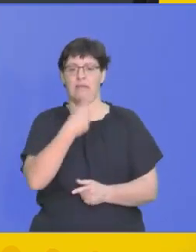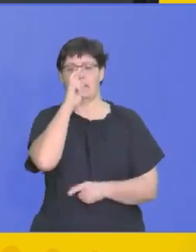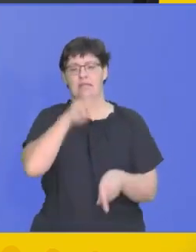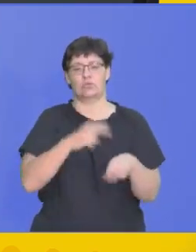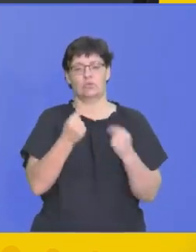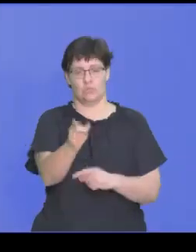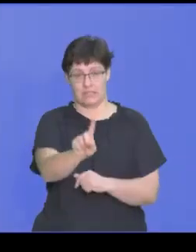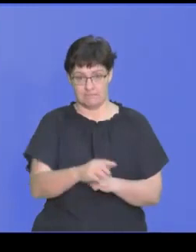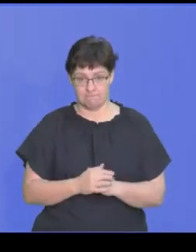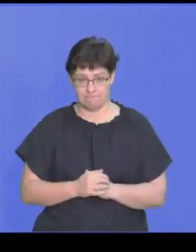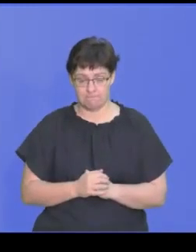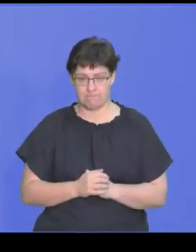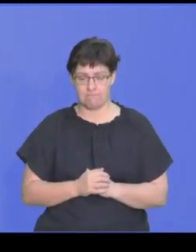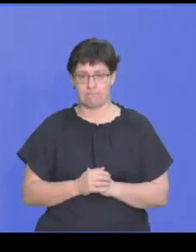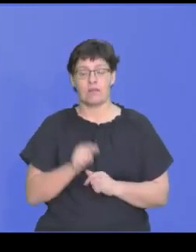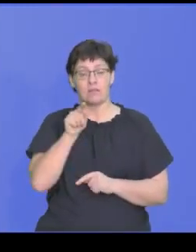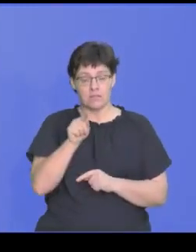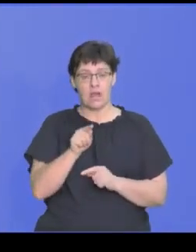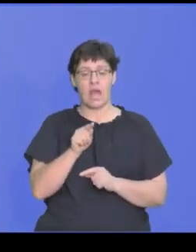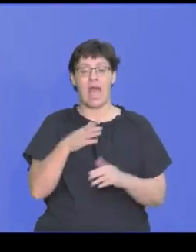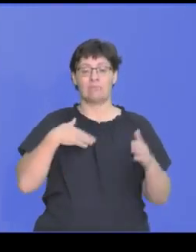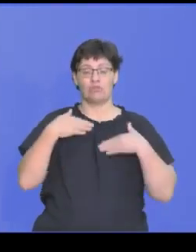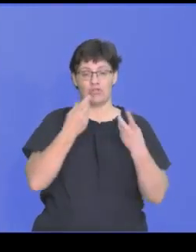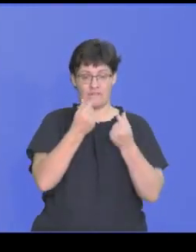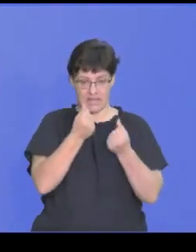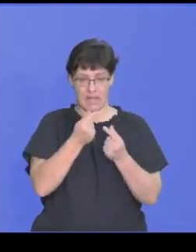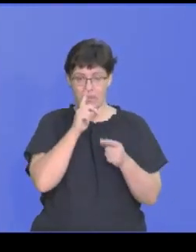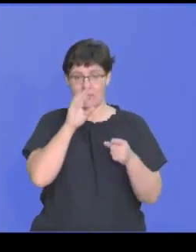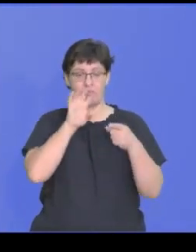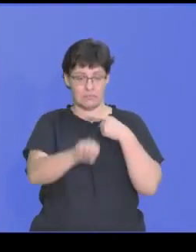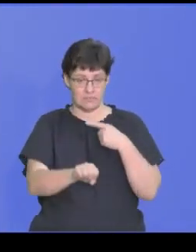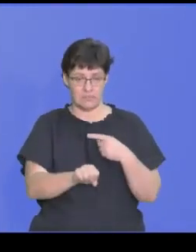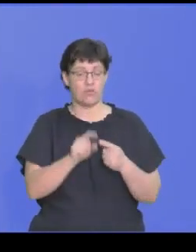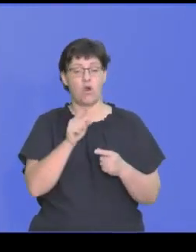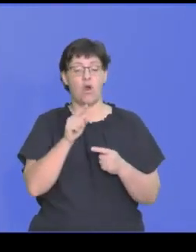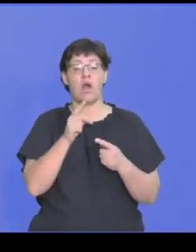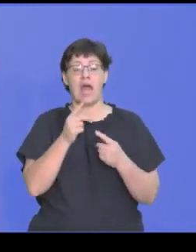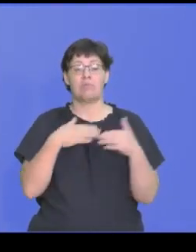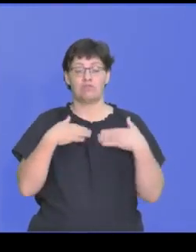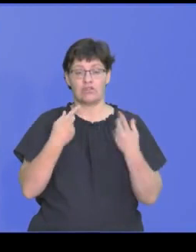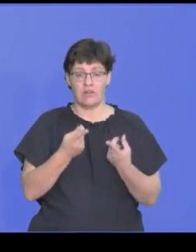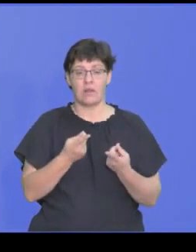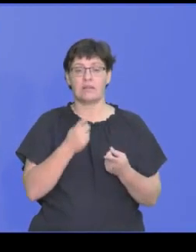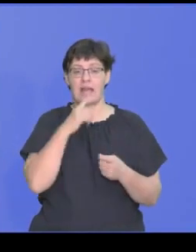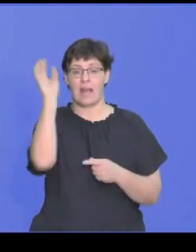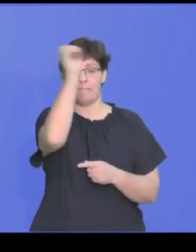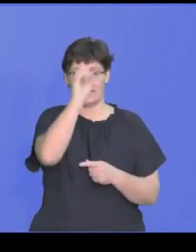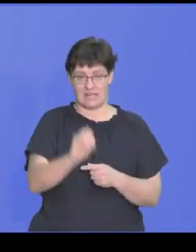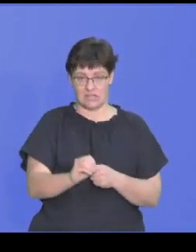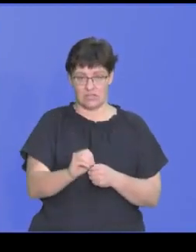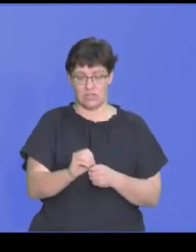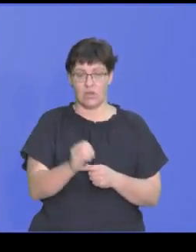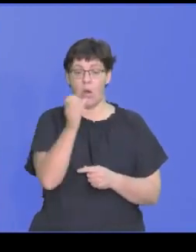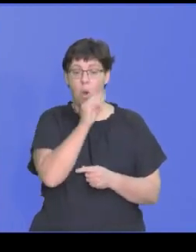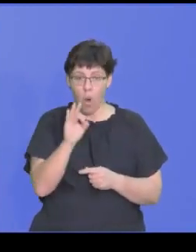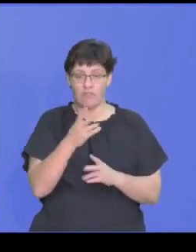that I need to do. Okay. The initial administration fee, we need to determine, the initial administration fee as a